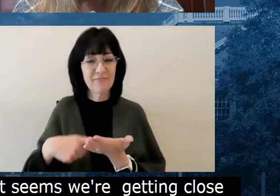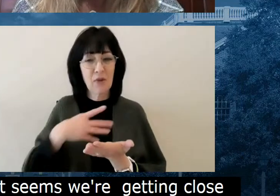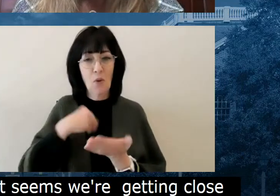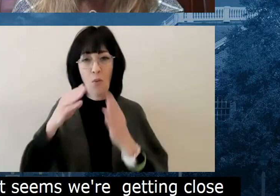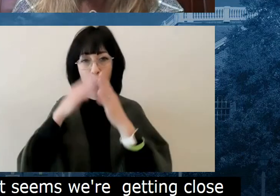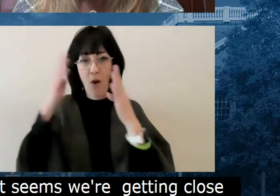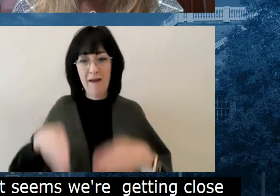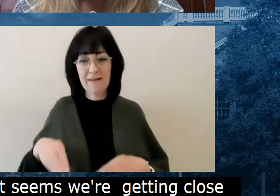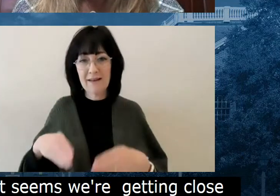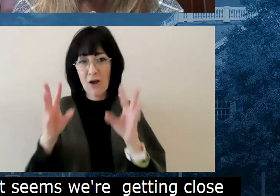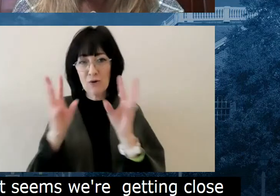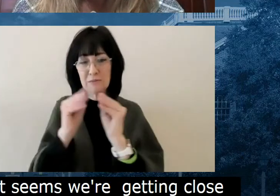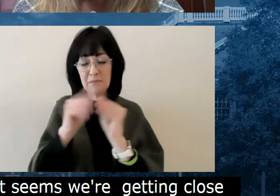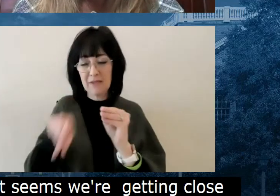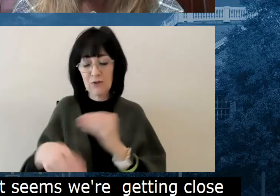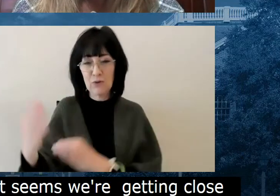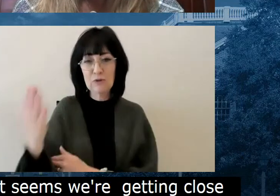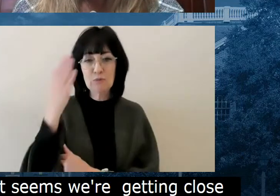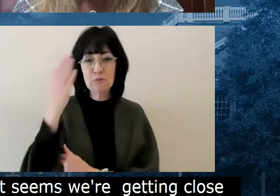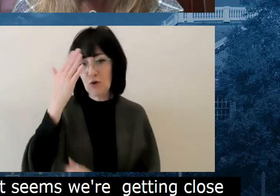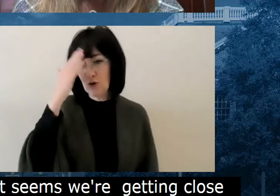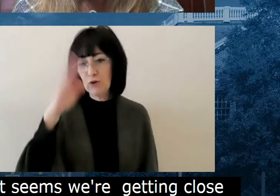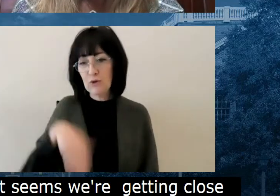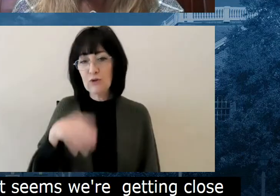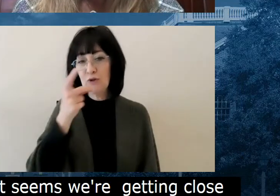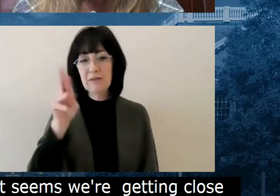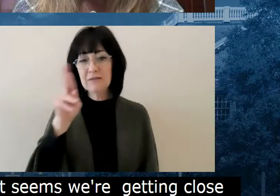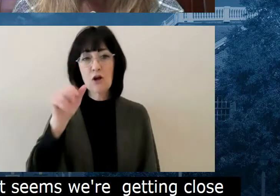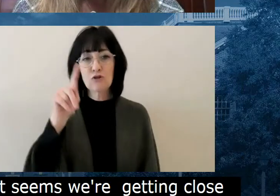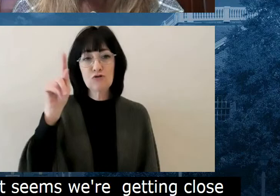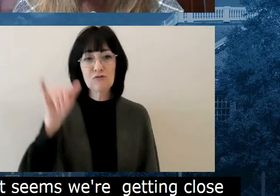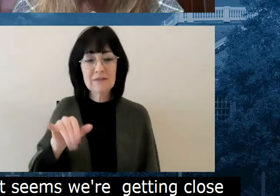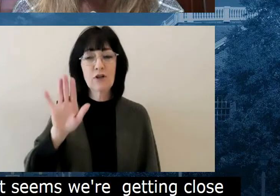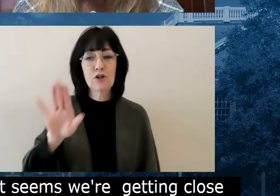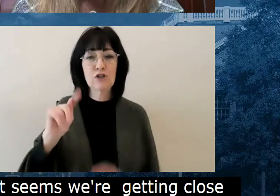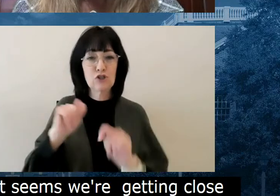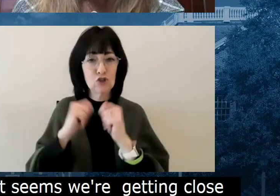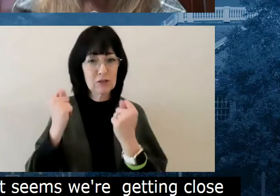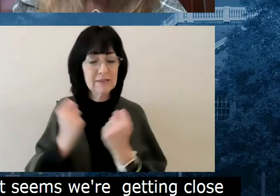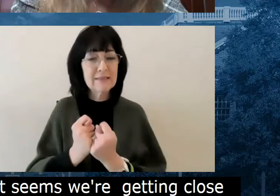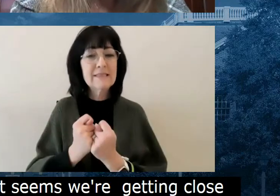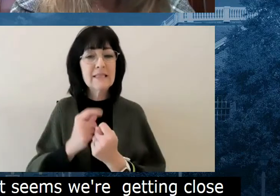call this morning, and I know Dr. Vertay and her team have been looking at it and preparing for it.